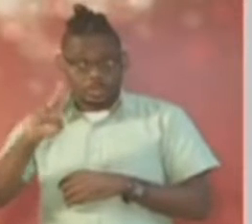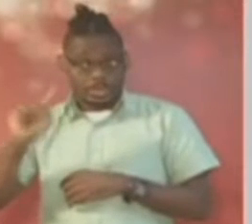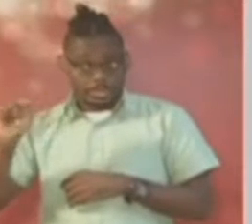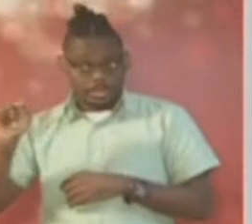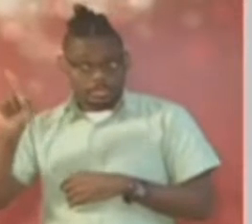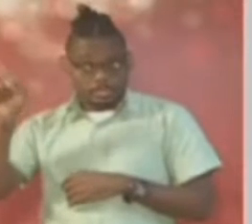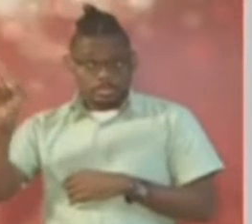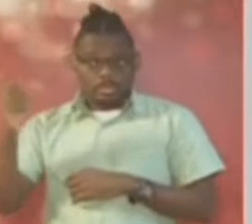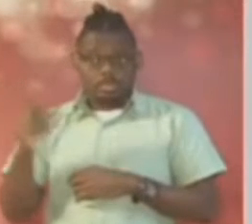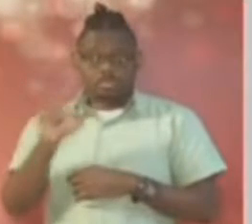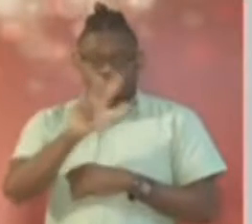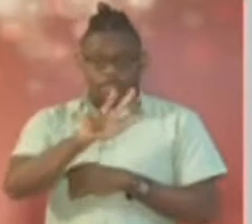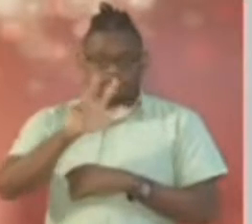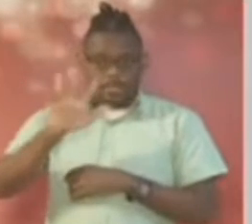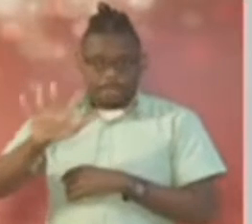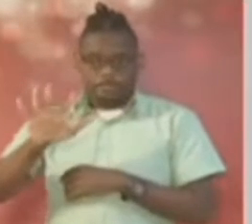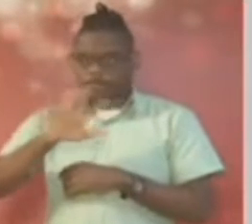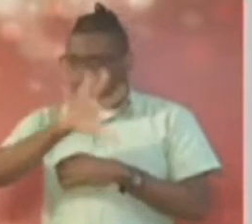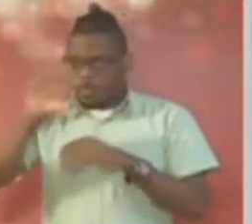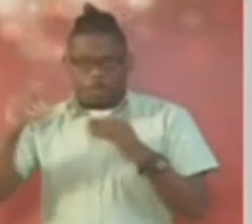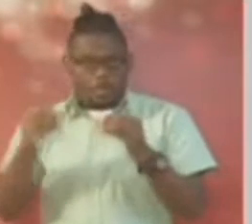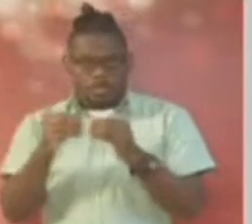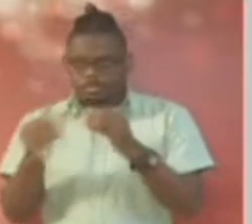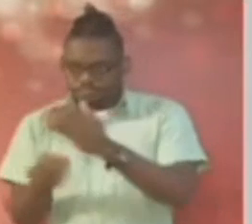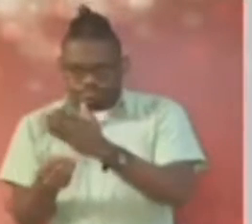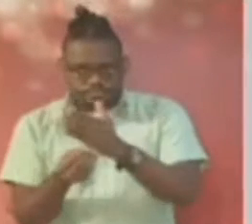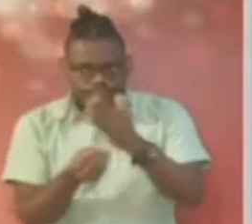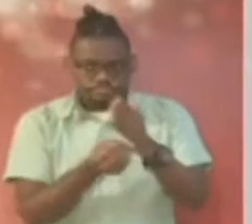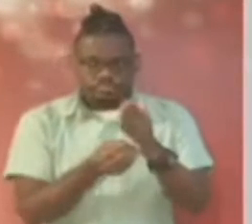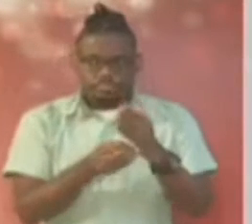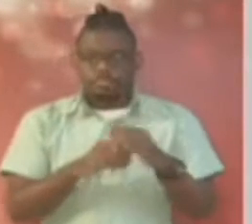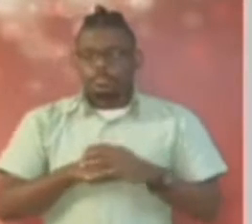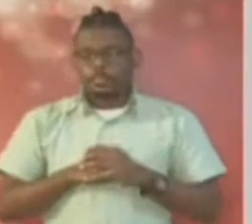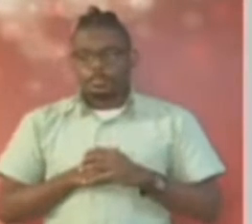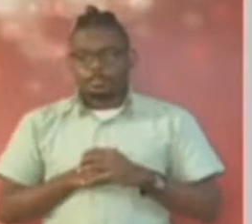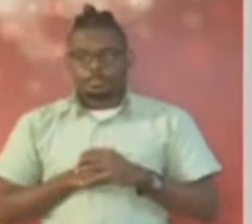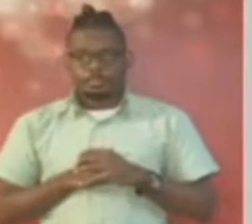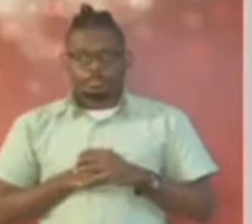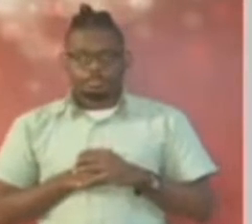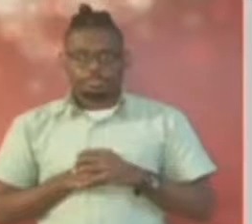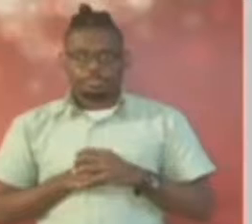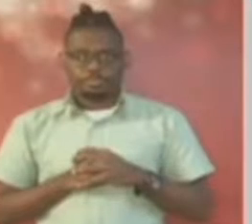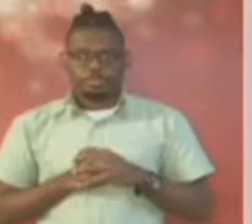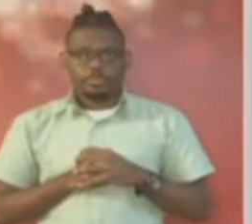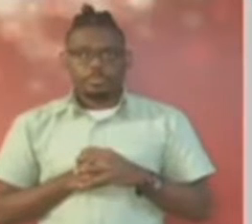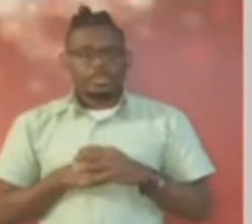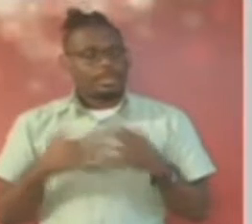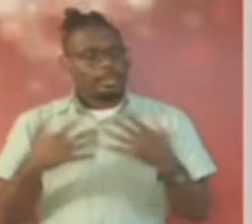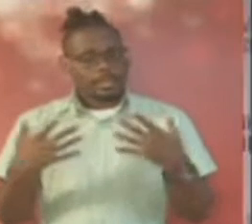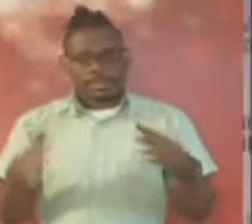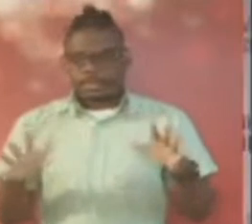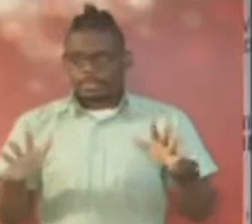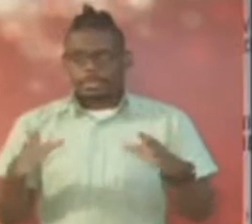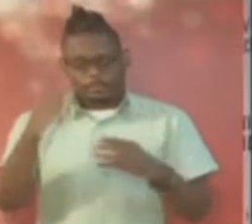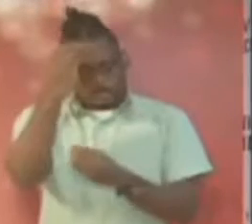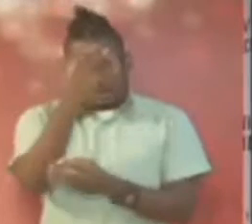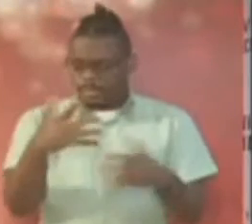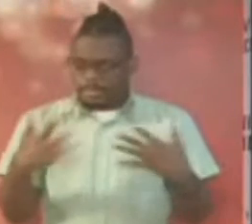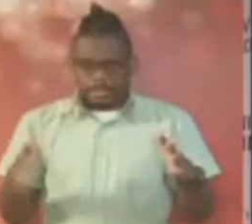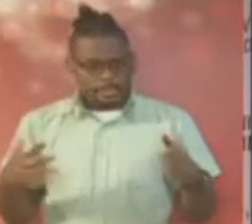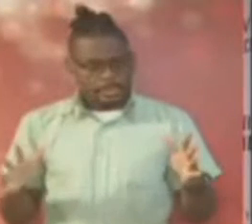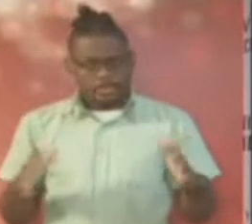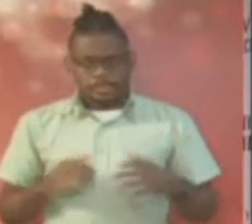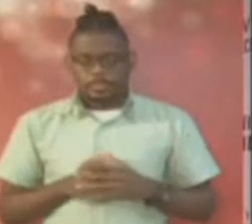35, giving us a total of 227. Ms. Alcantara, I think that's the end of my clinical update for this morning. Thank you very